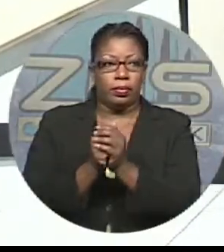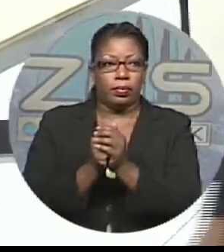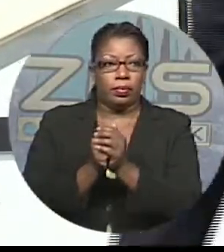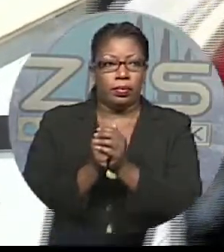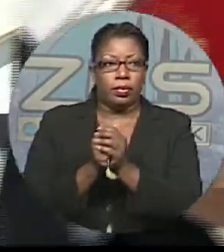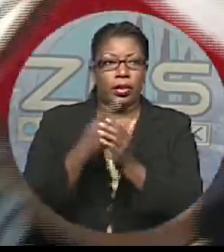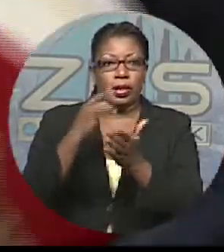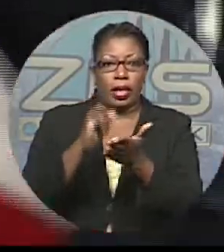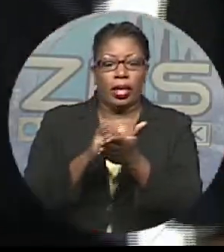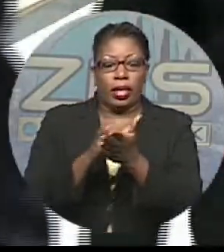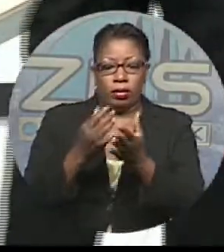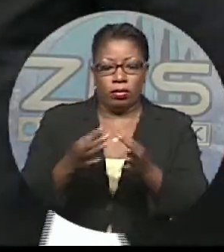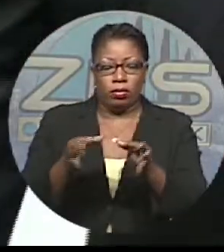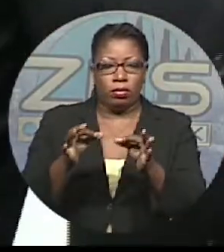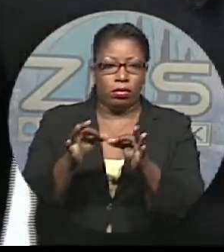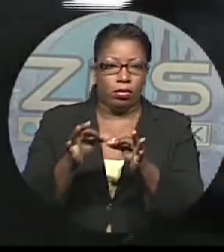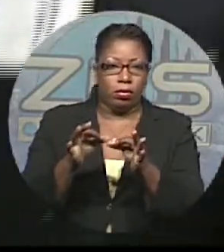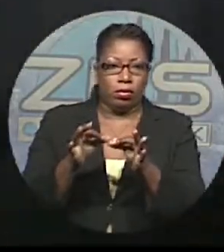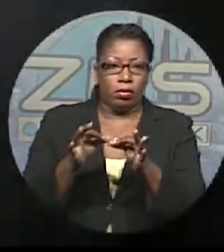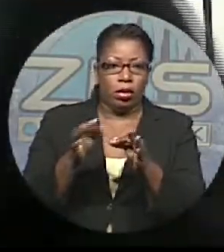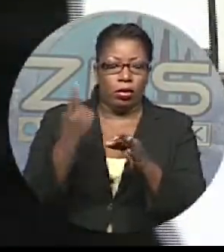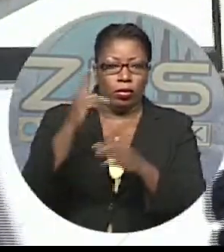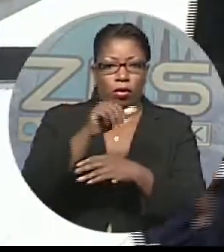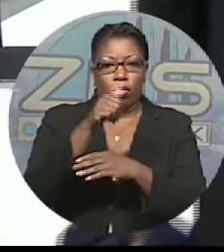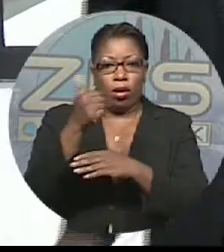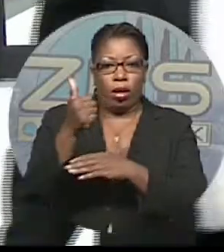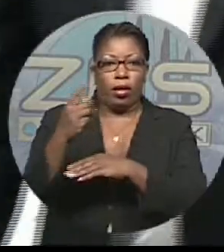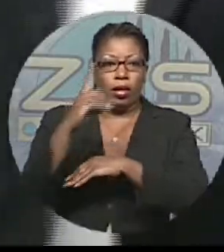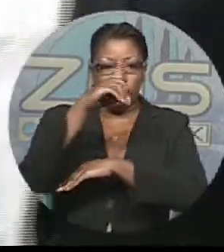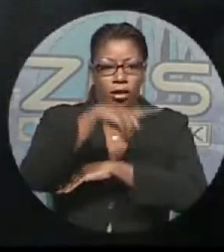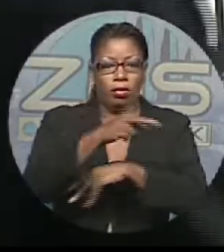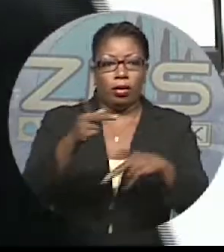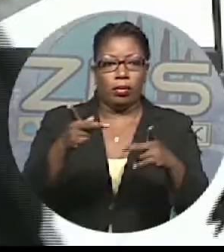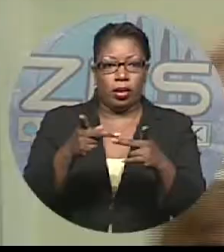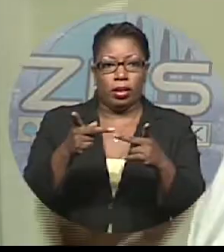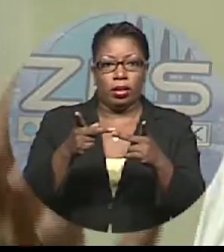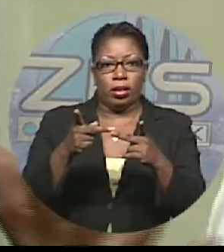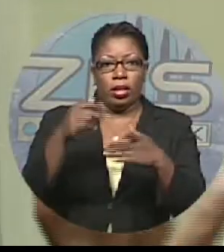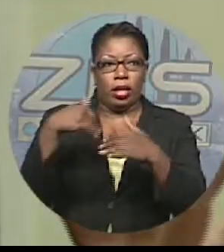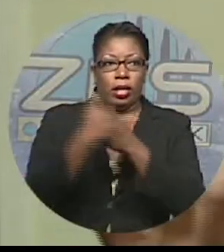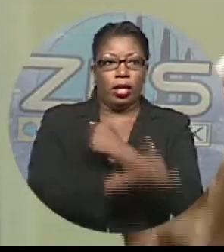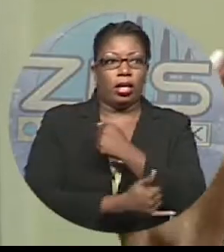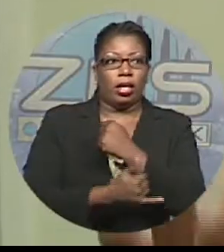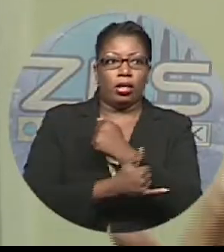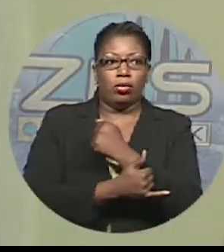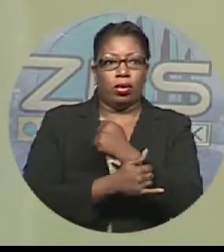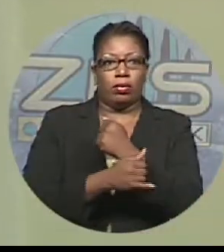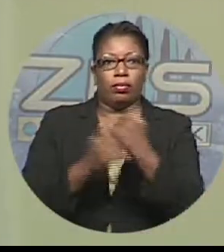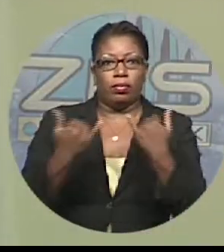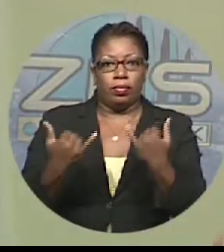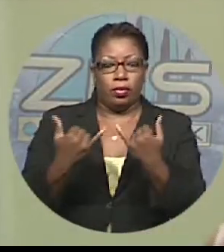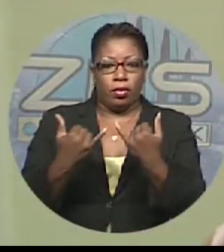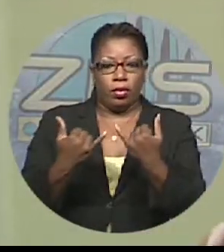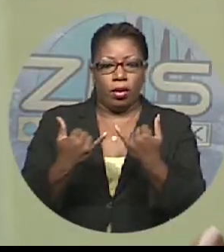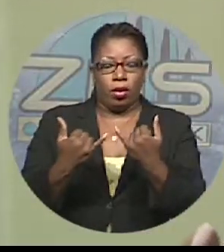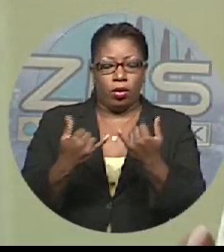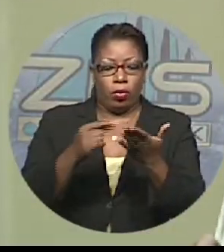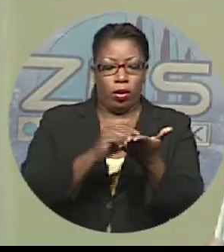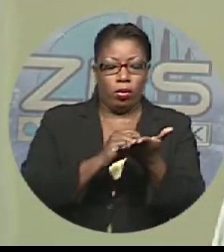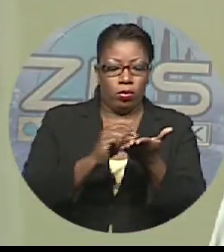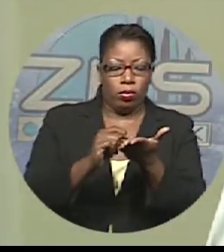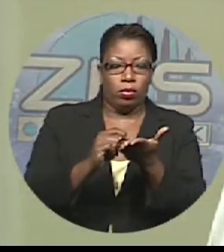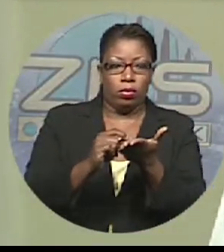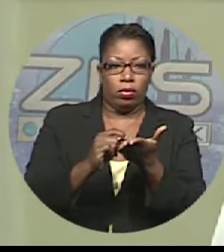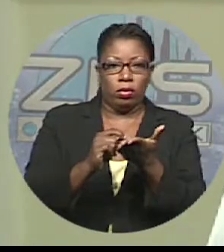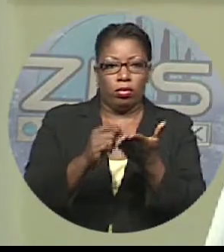ruling could have significant implications for other dolphin facilities throughout the country. Our petition has over 95,000 signatures